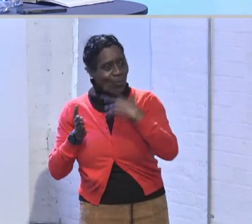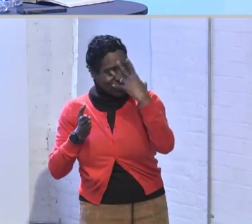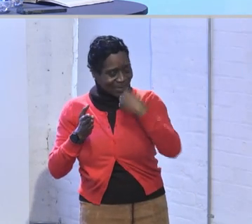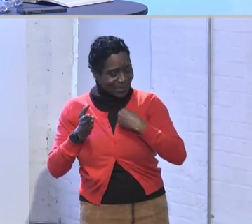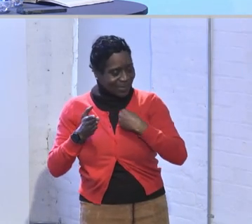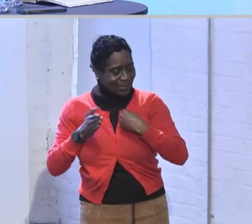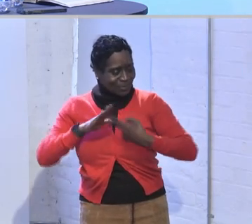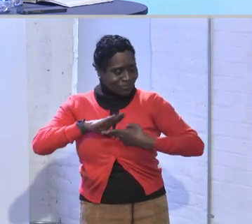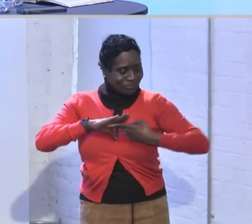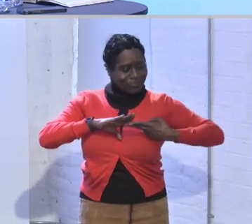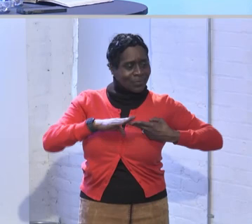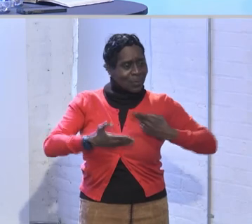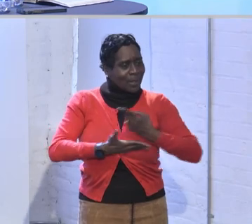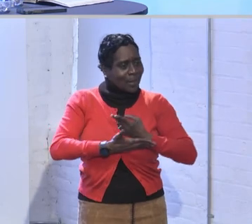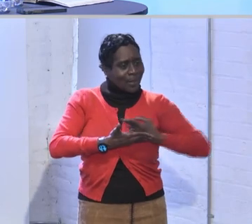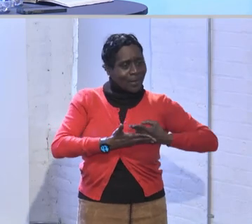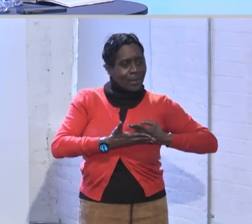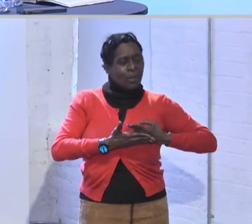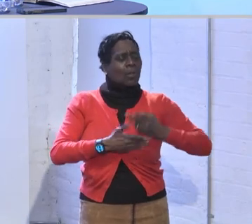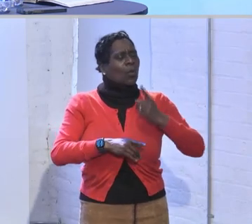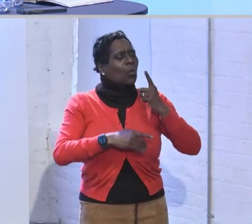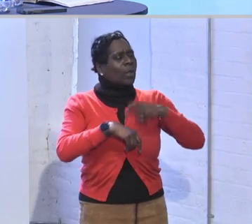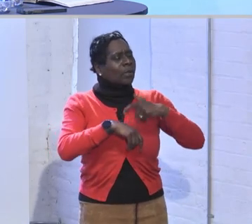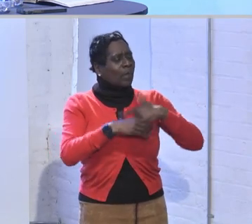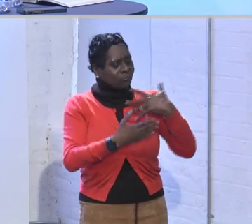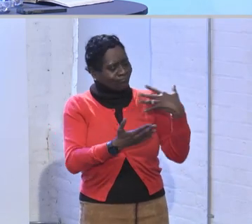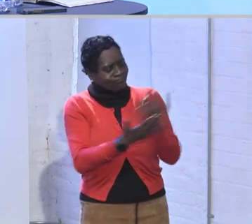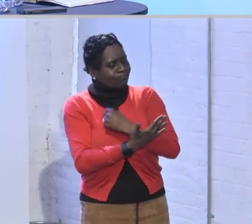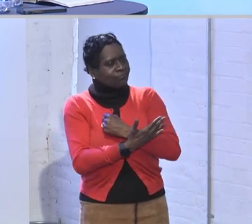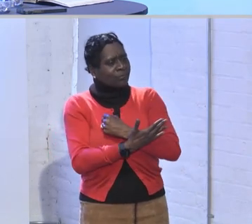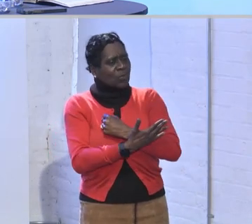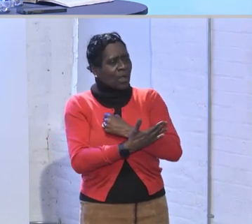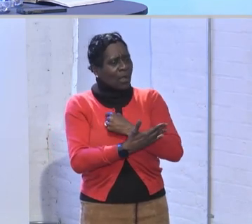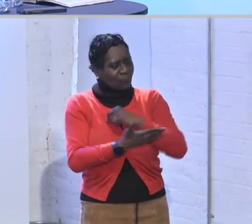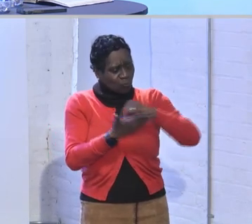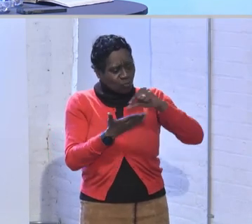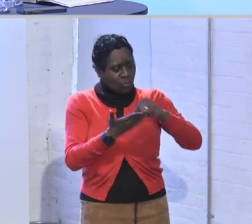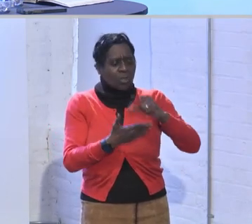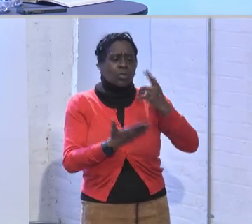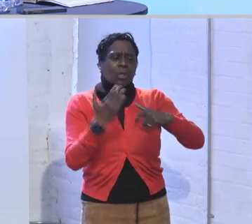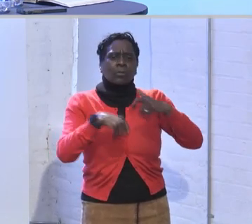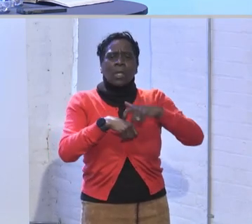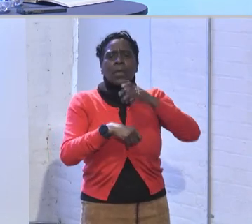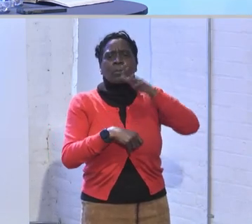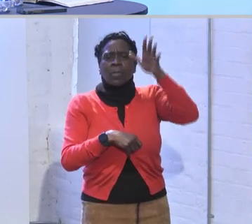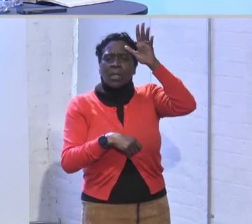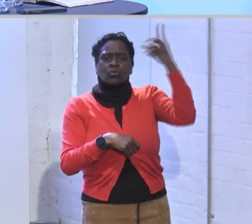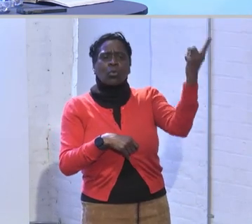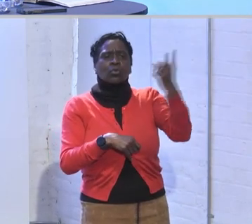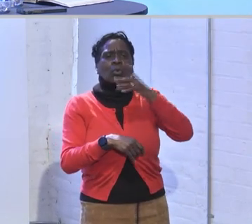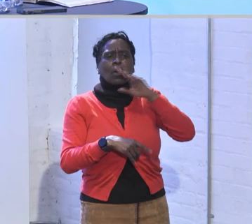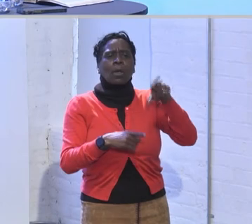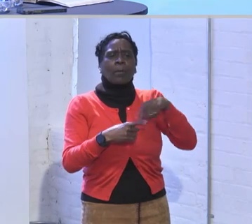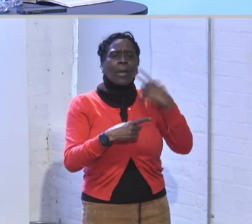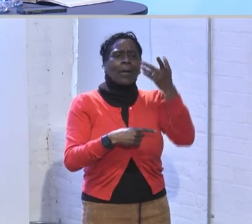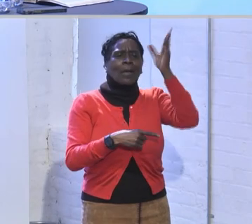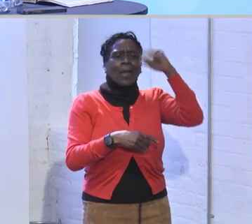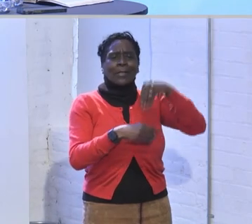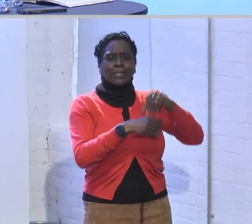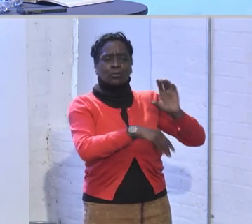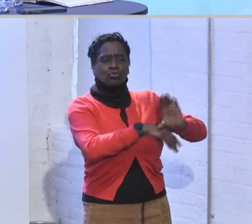And so what is it and what time? And are we taking advantage of it? Because some parents only talk about God at church or devotional time. And we're great